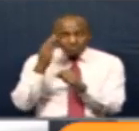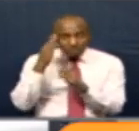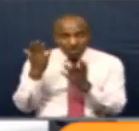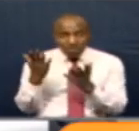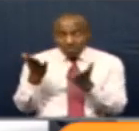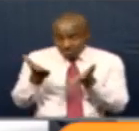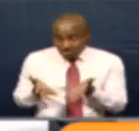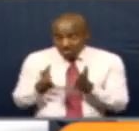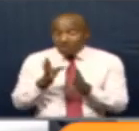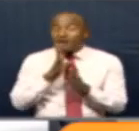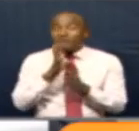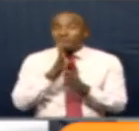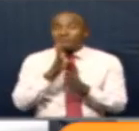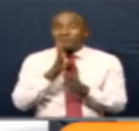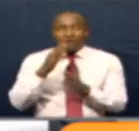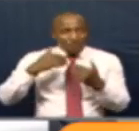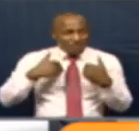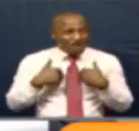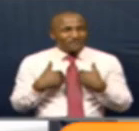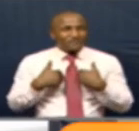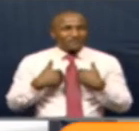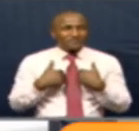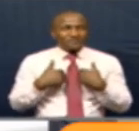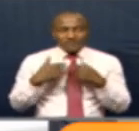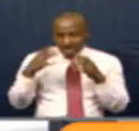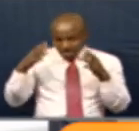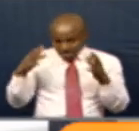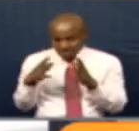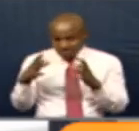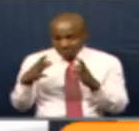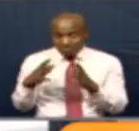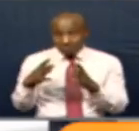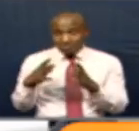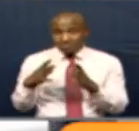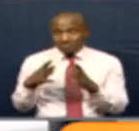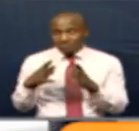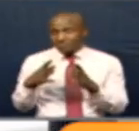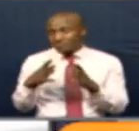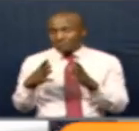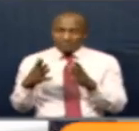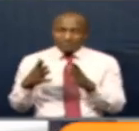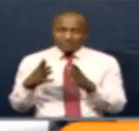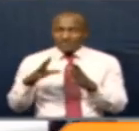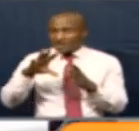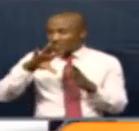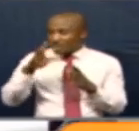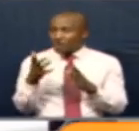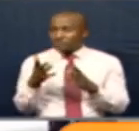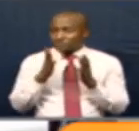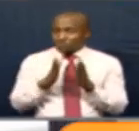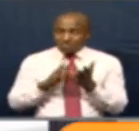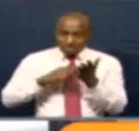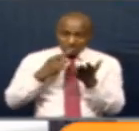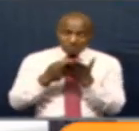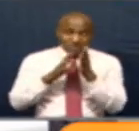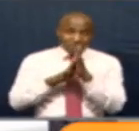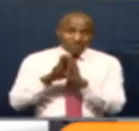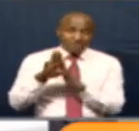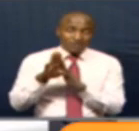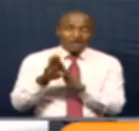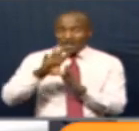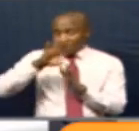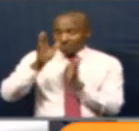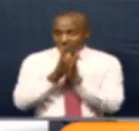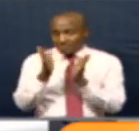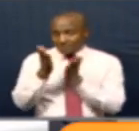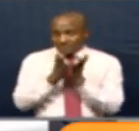now, we have a team of our county human resource development, our county public